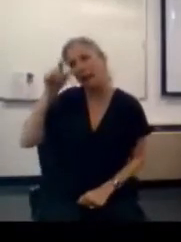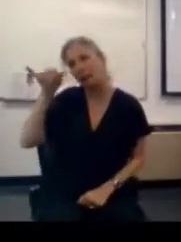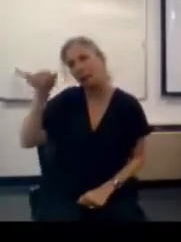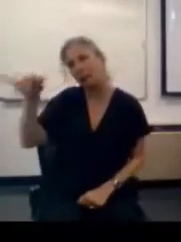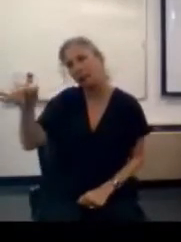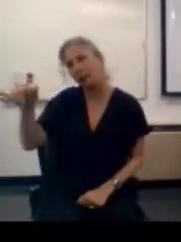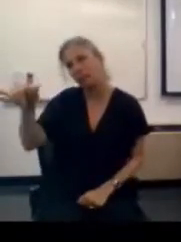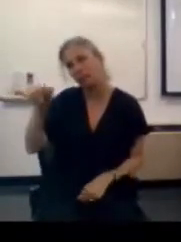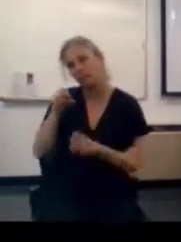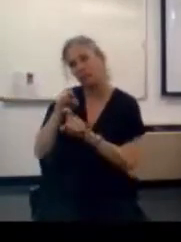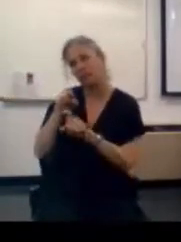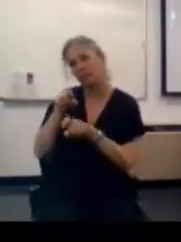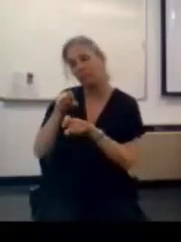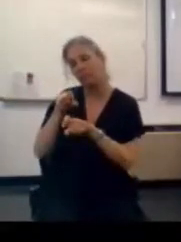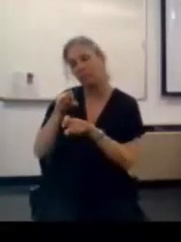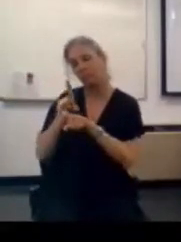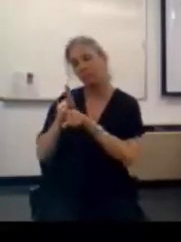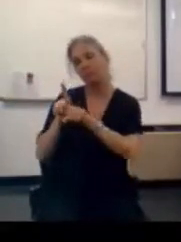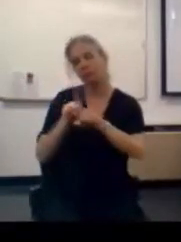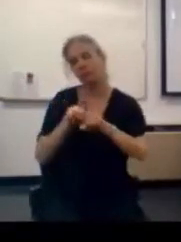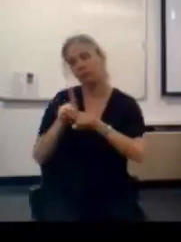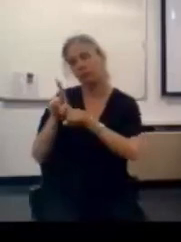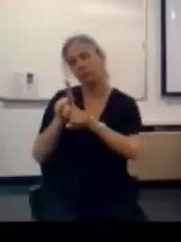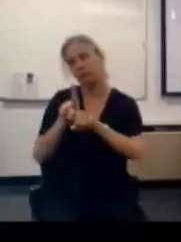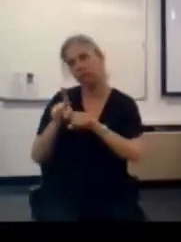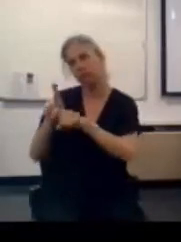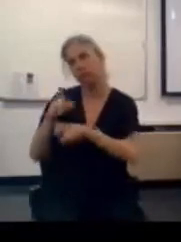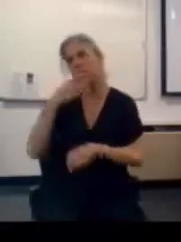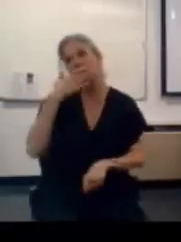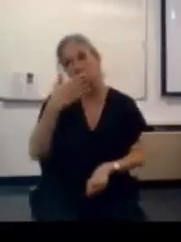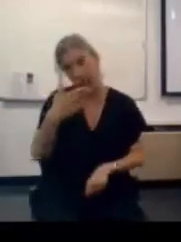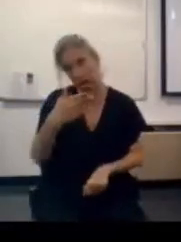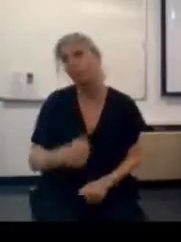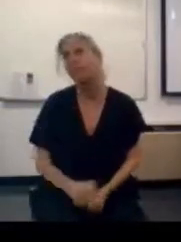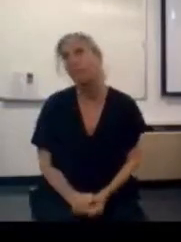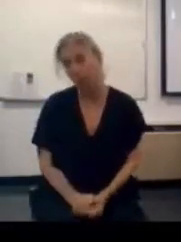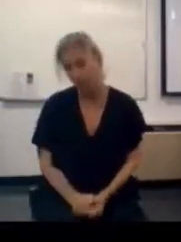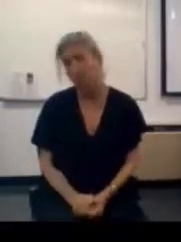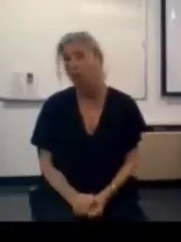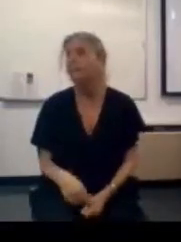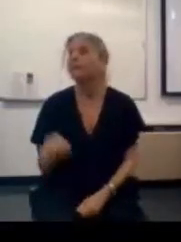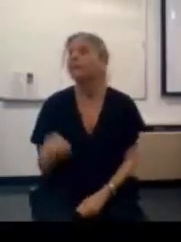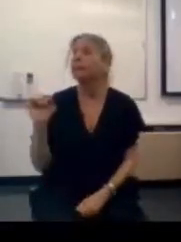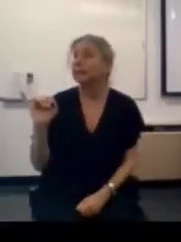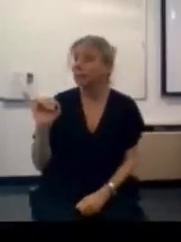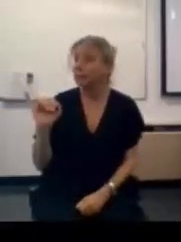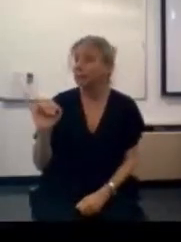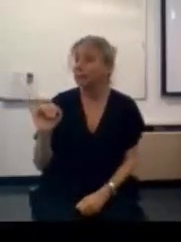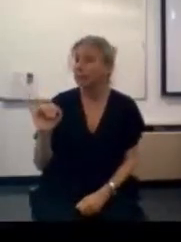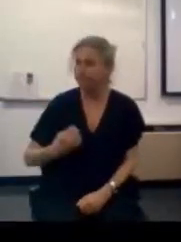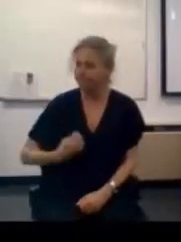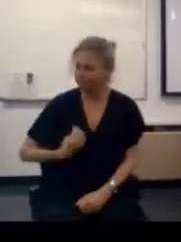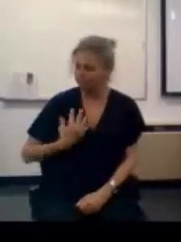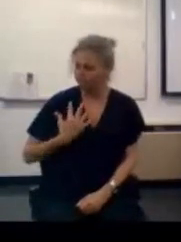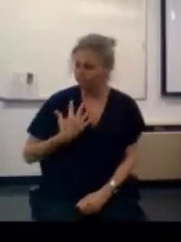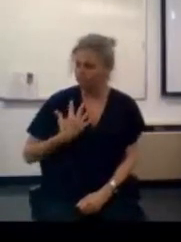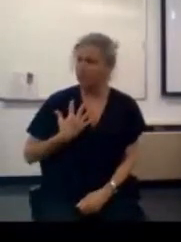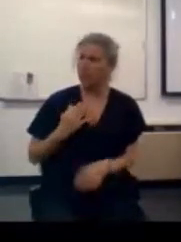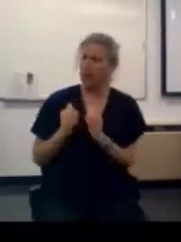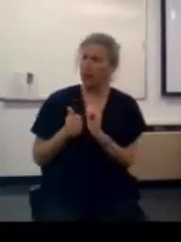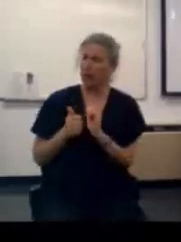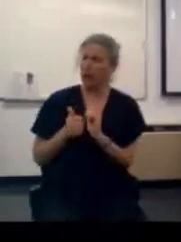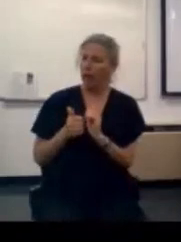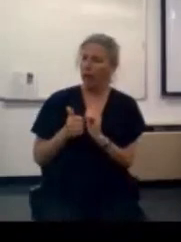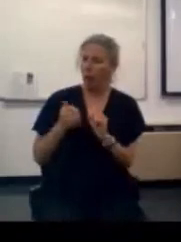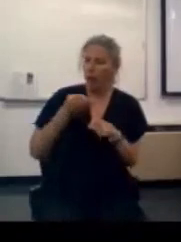so until her last day. So again, thank you so much for having us here today. Similarly, I